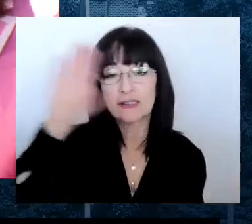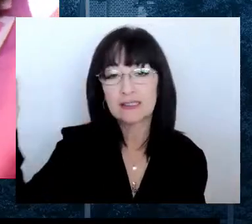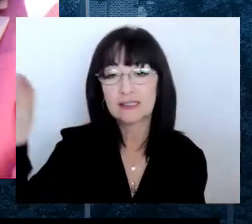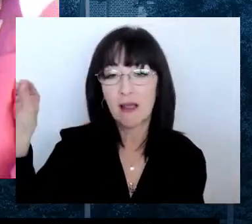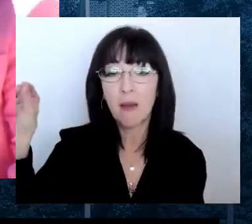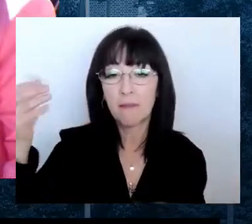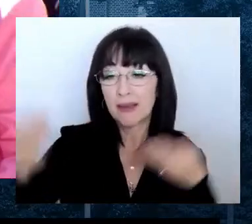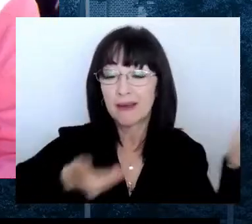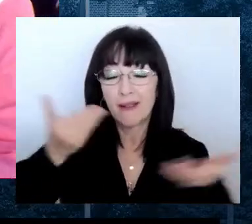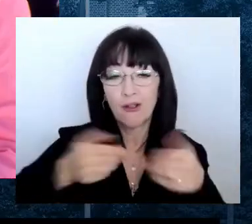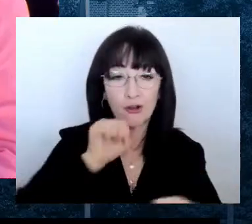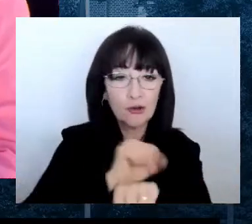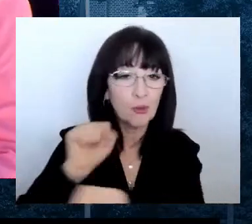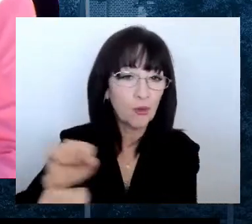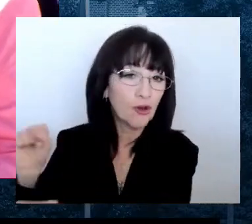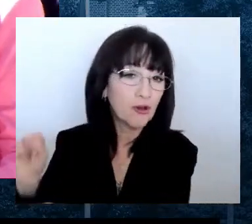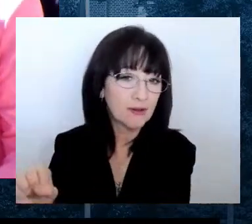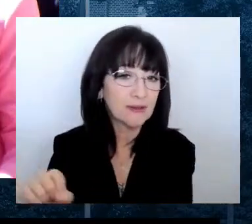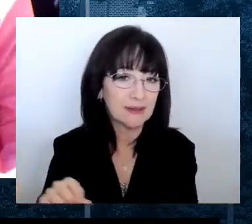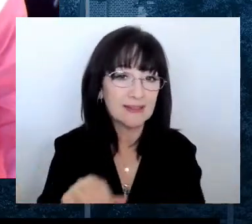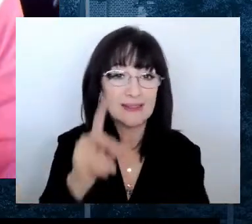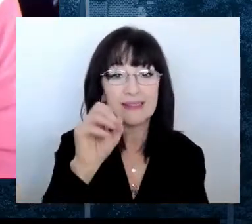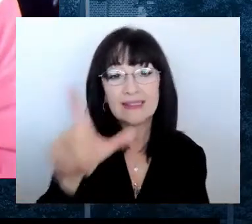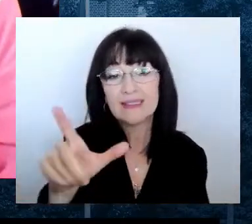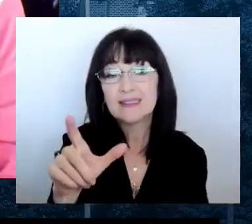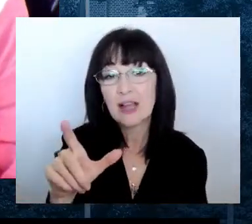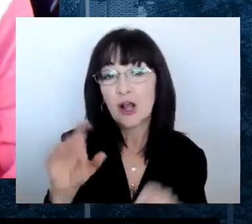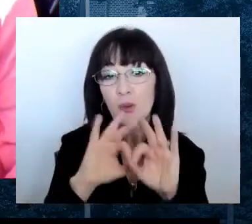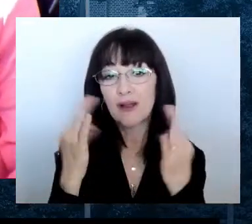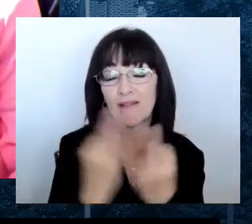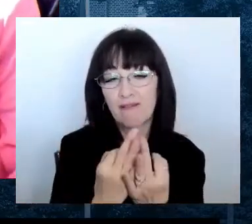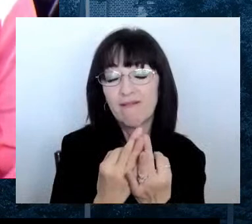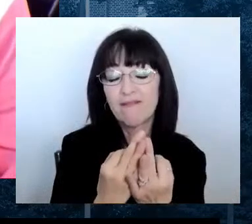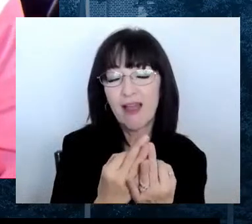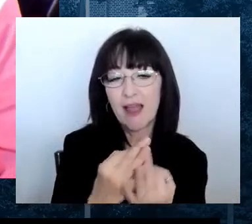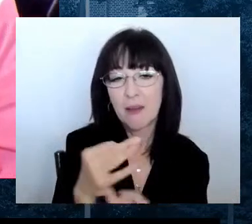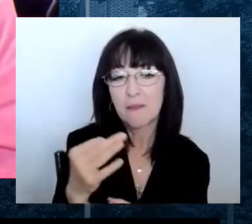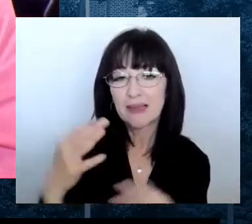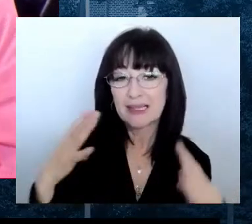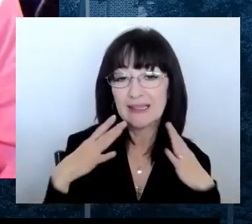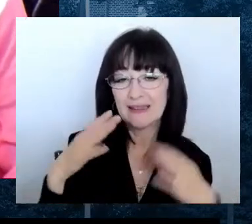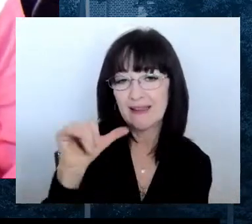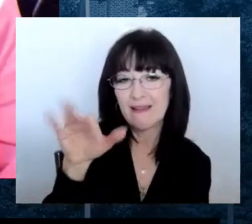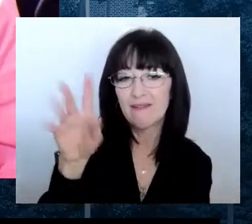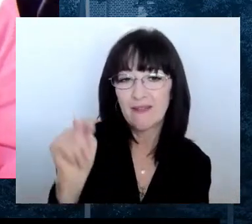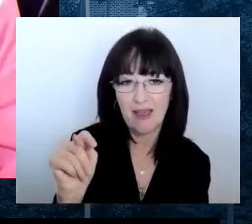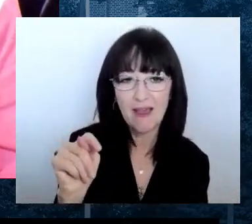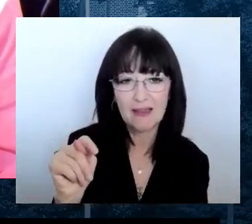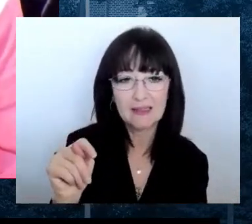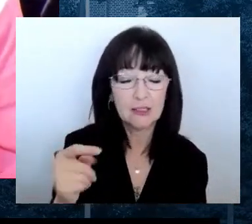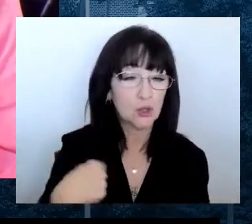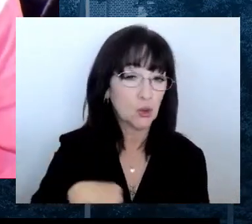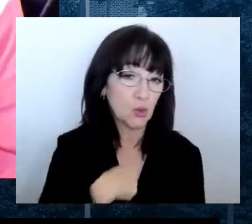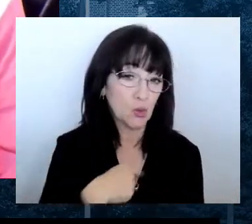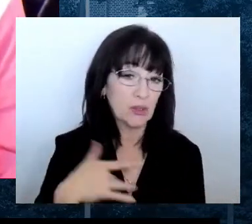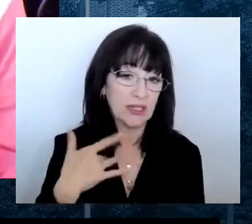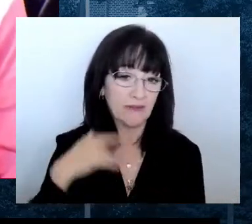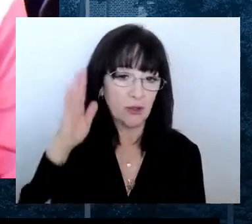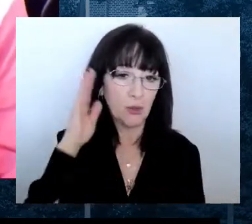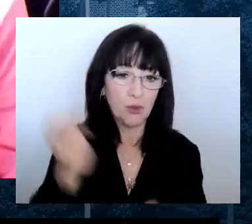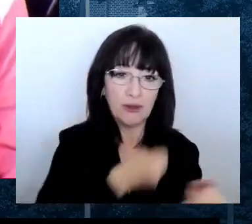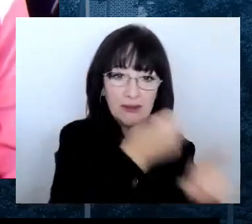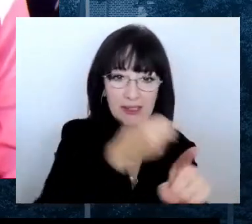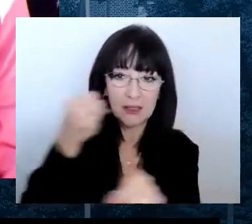Delaware Families Act, SB 1, from the very beginning. We believe that this will be incredibly impactful for every Delawarean across